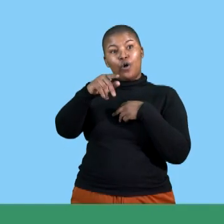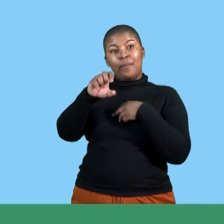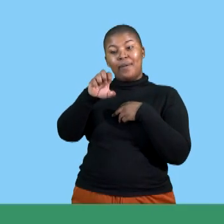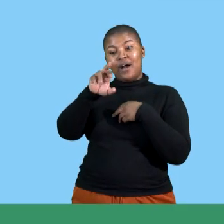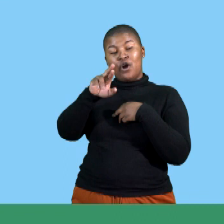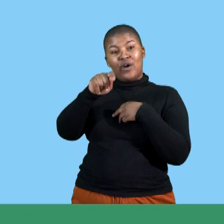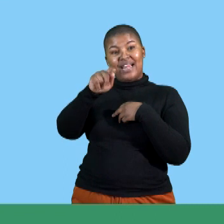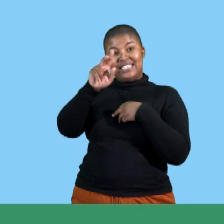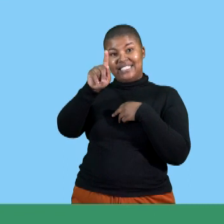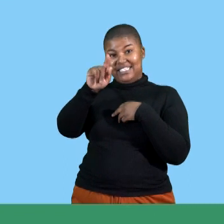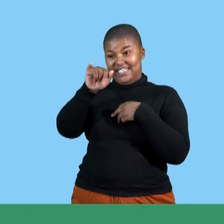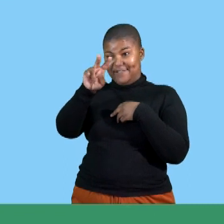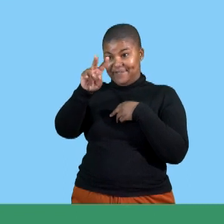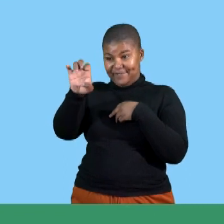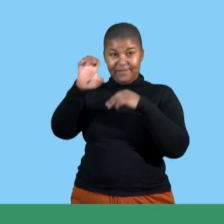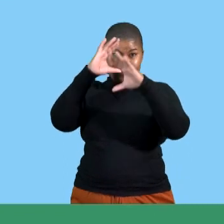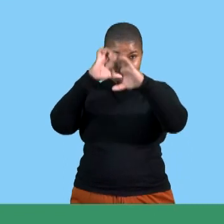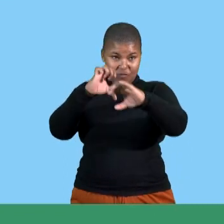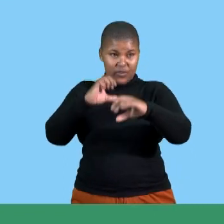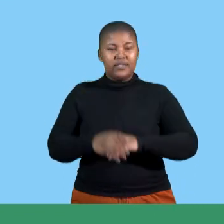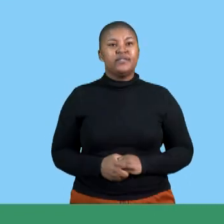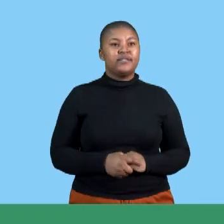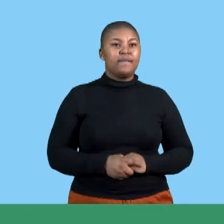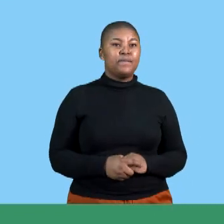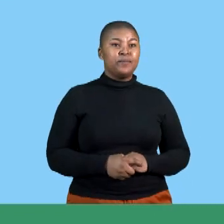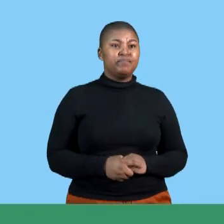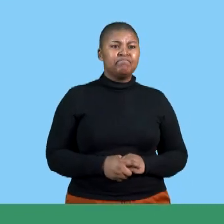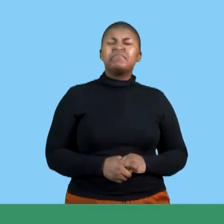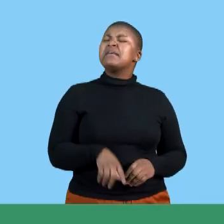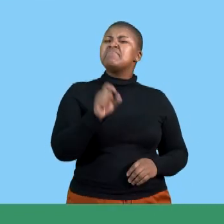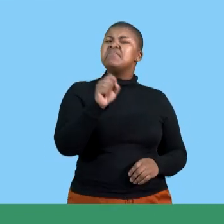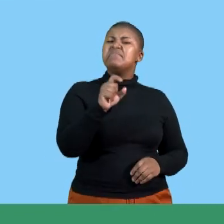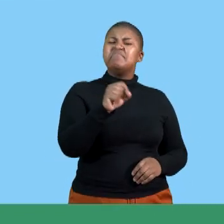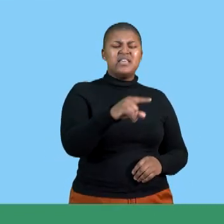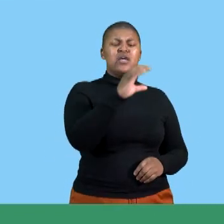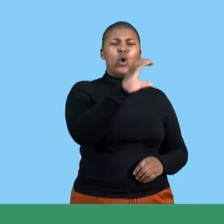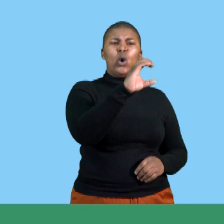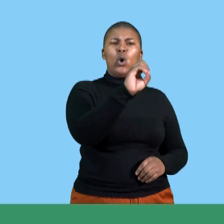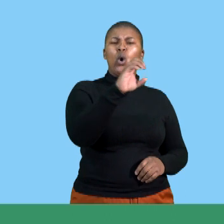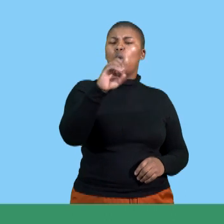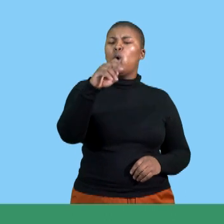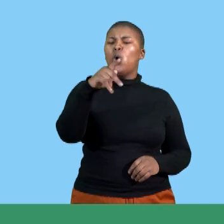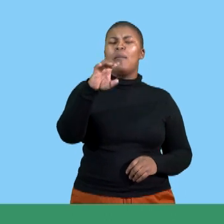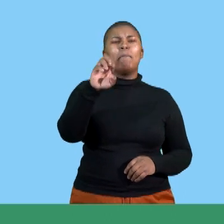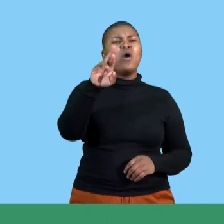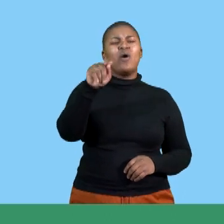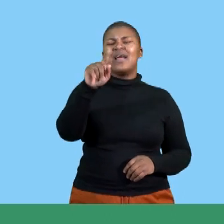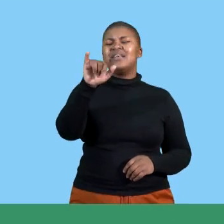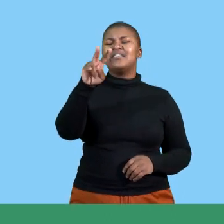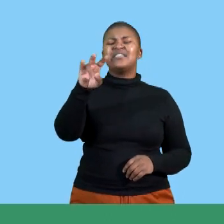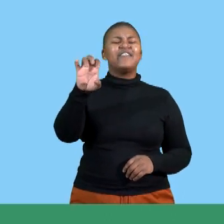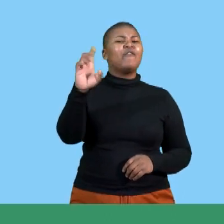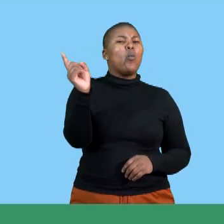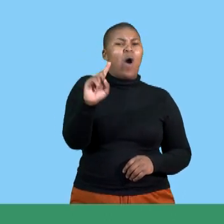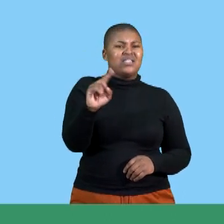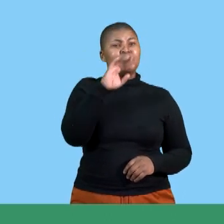It says a cooperative society is a voluntary association that is established with the aim of